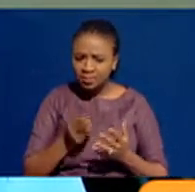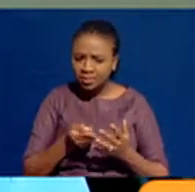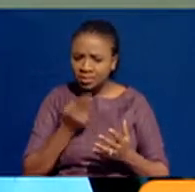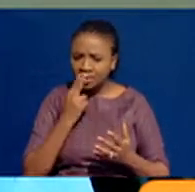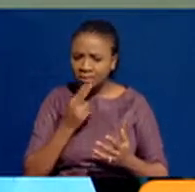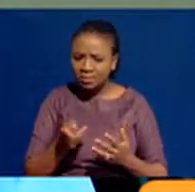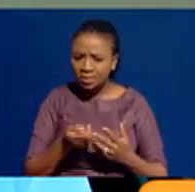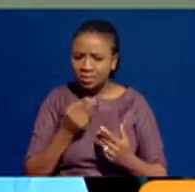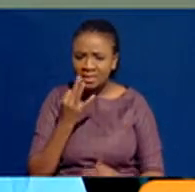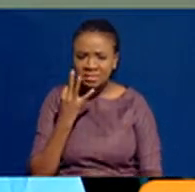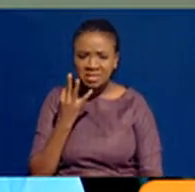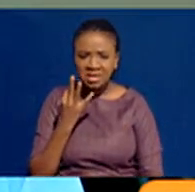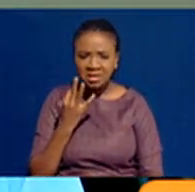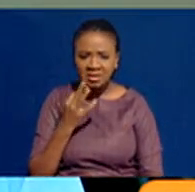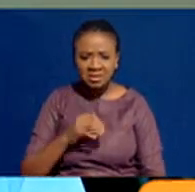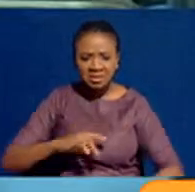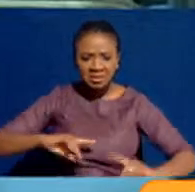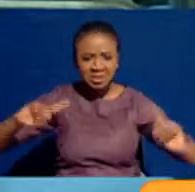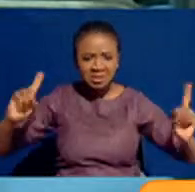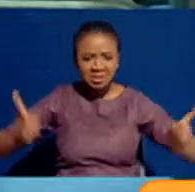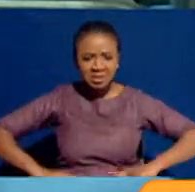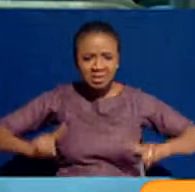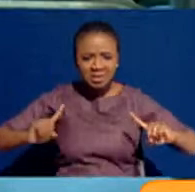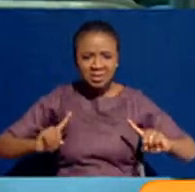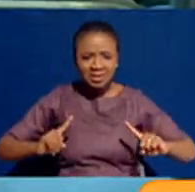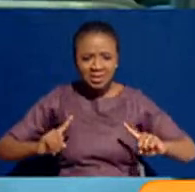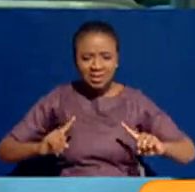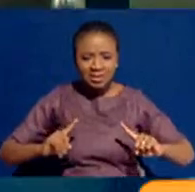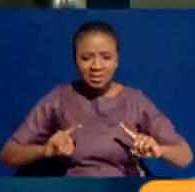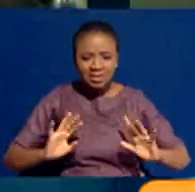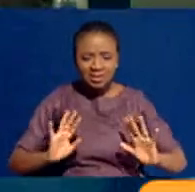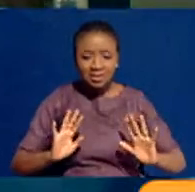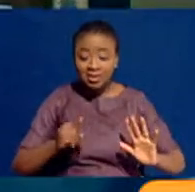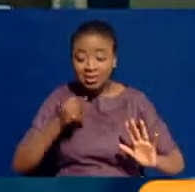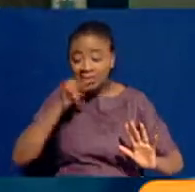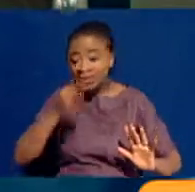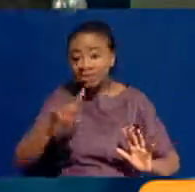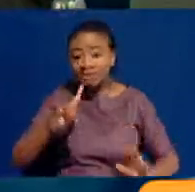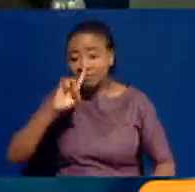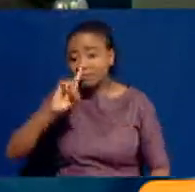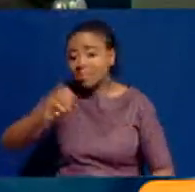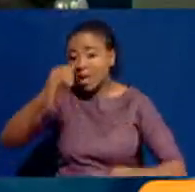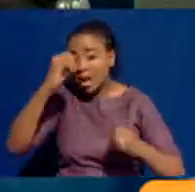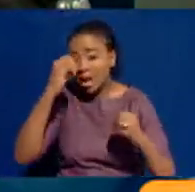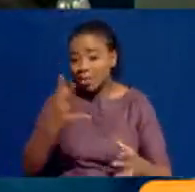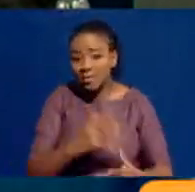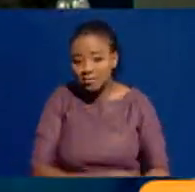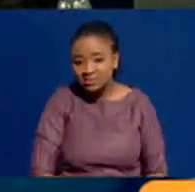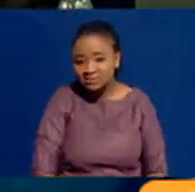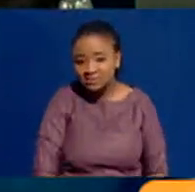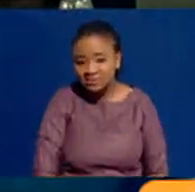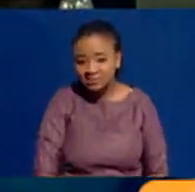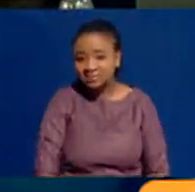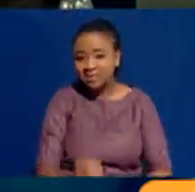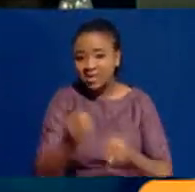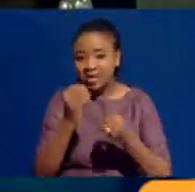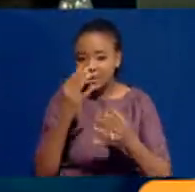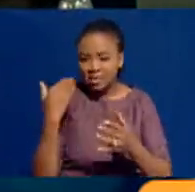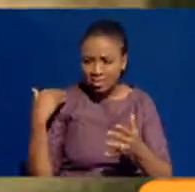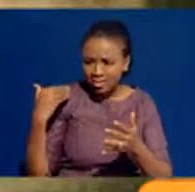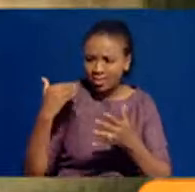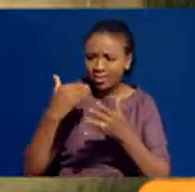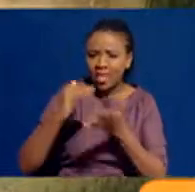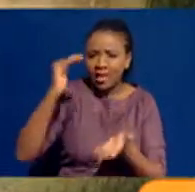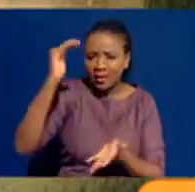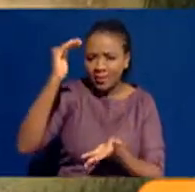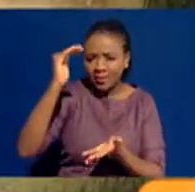much their stomach was holding before. The price of this surgery has really come down in the last 4 or 5 years. I can tell you for